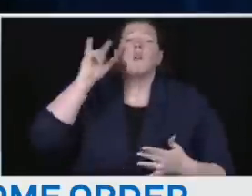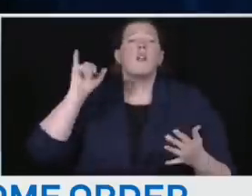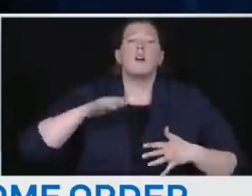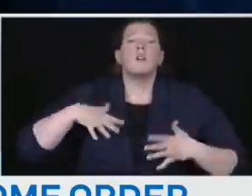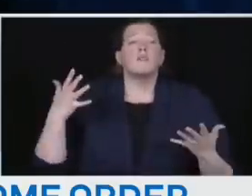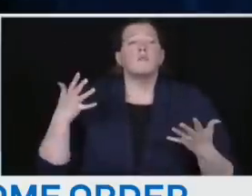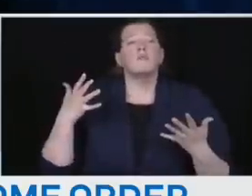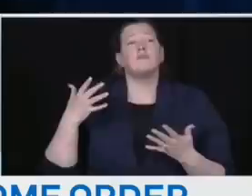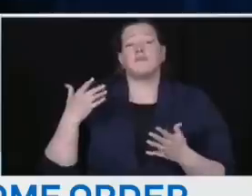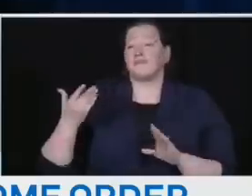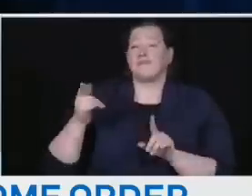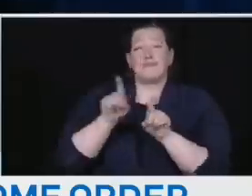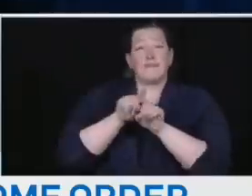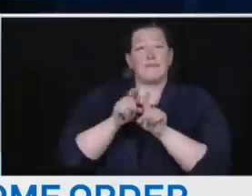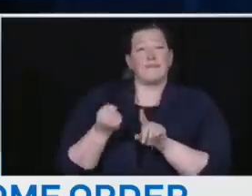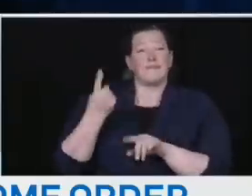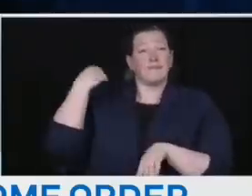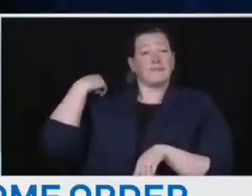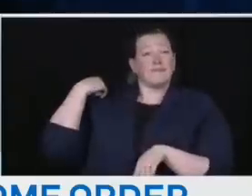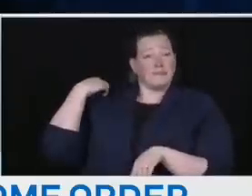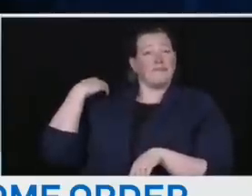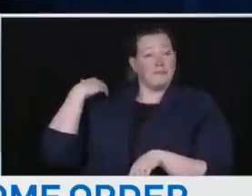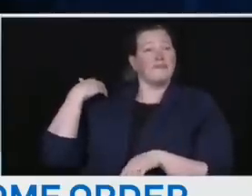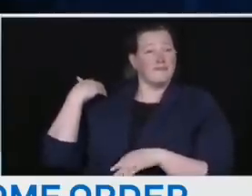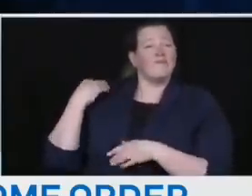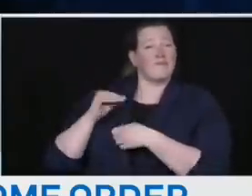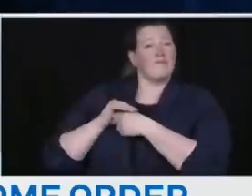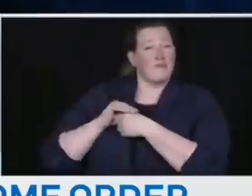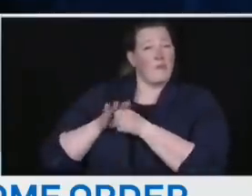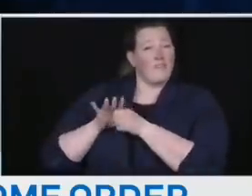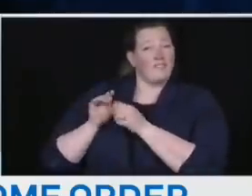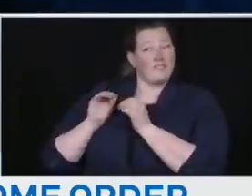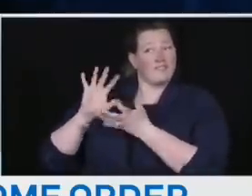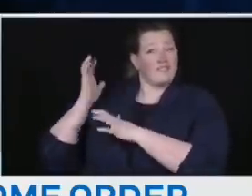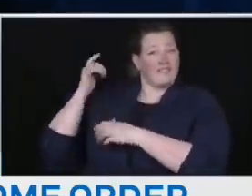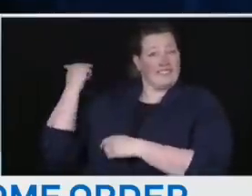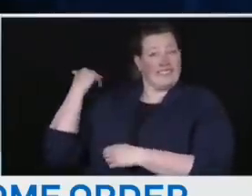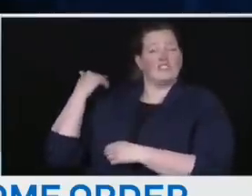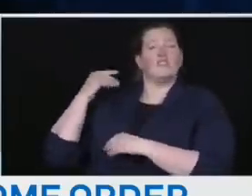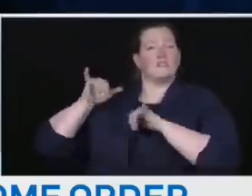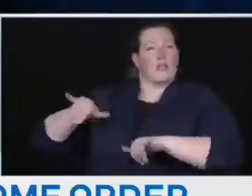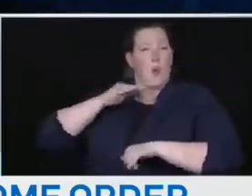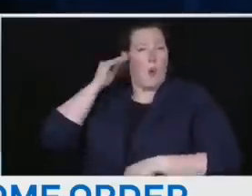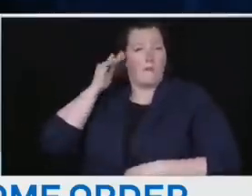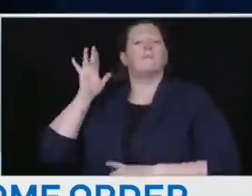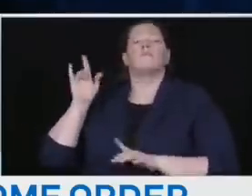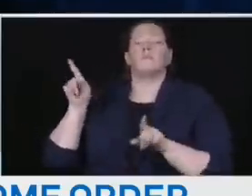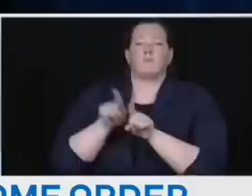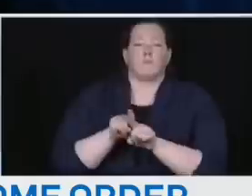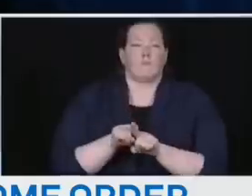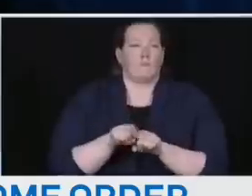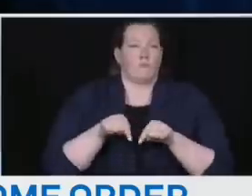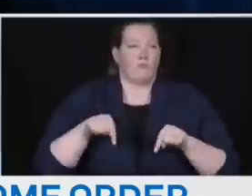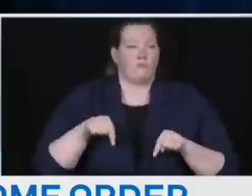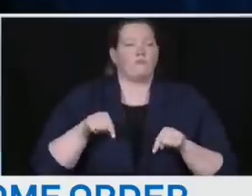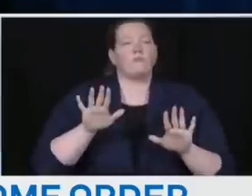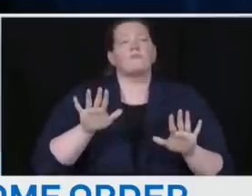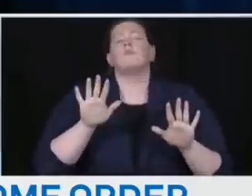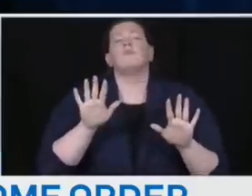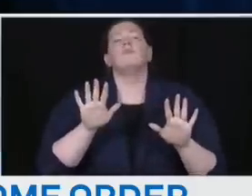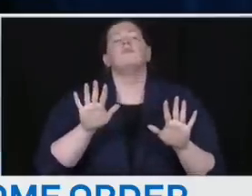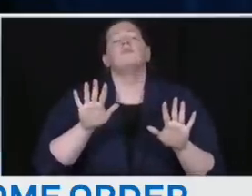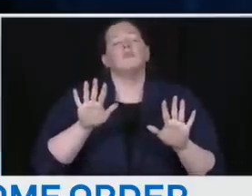p.m. Big box and discount stores will be allowed to sell essential items only. I'm going to repeat that. Essential